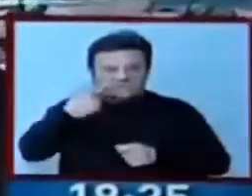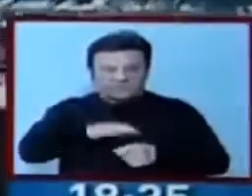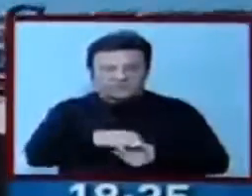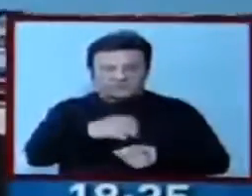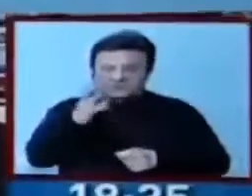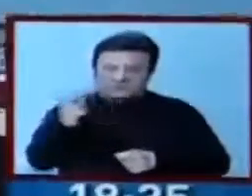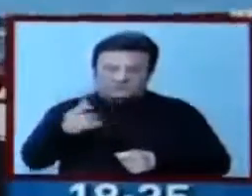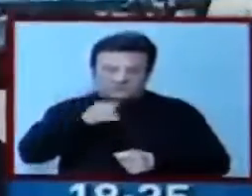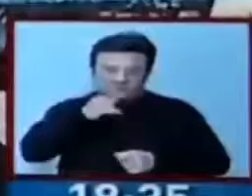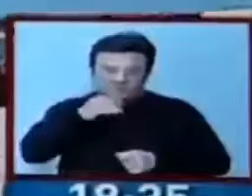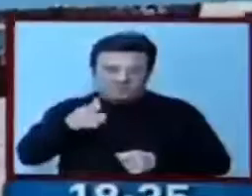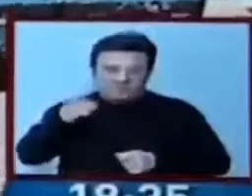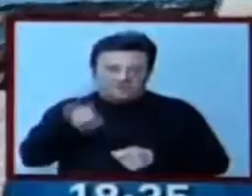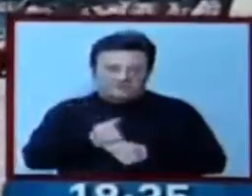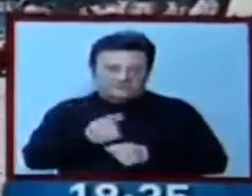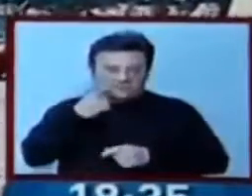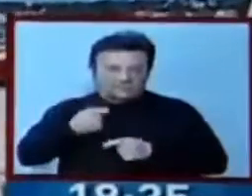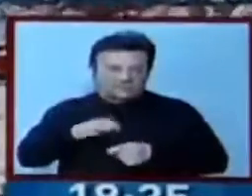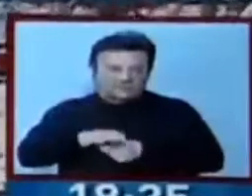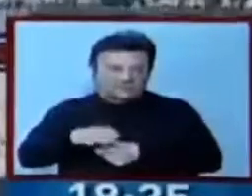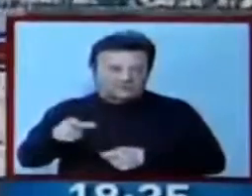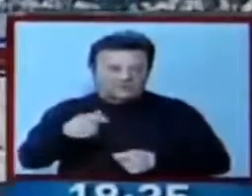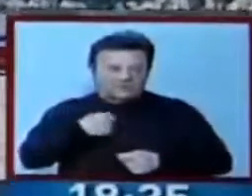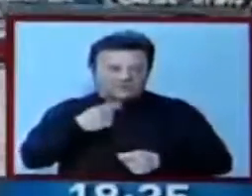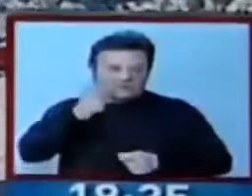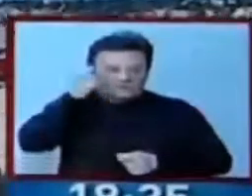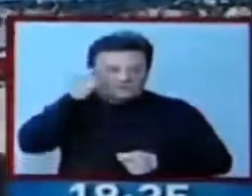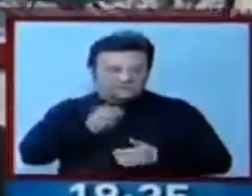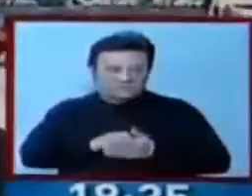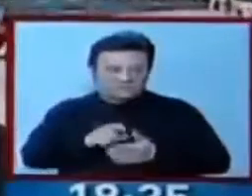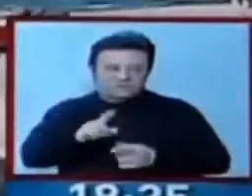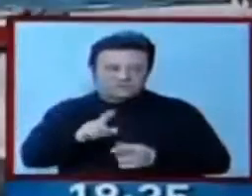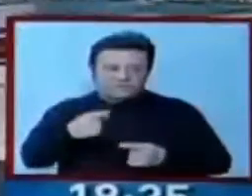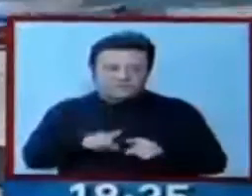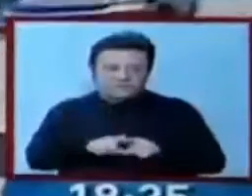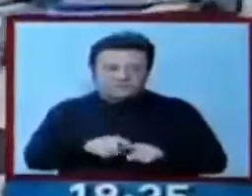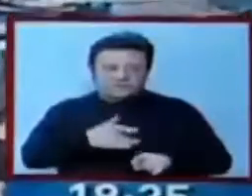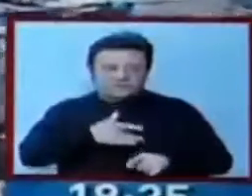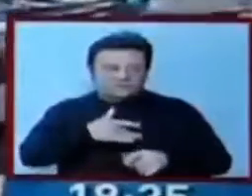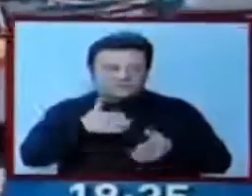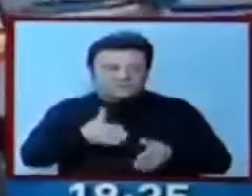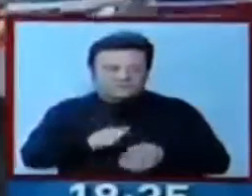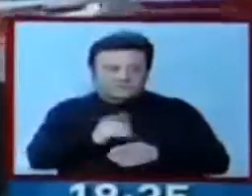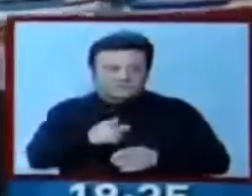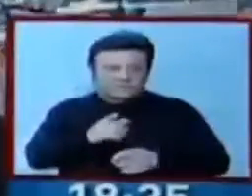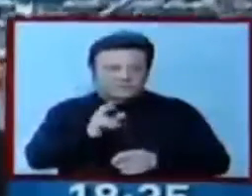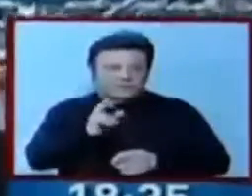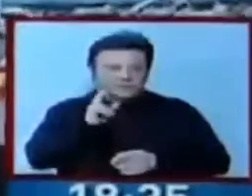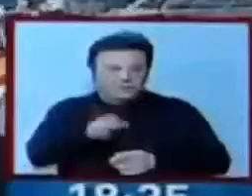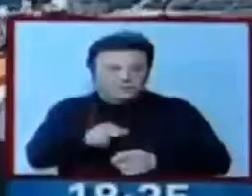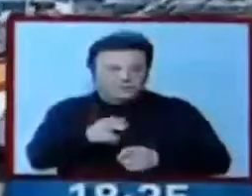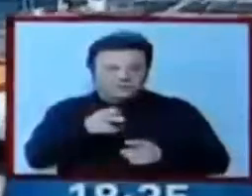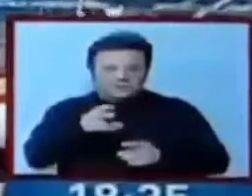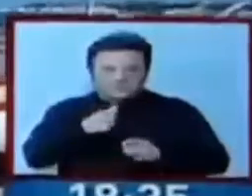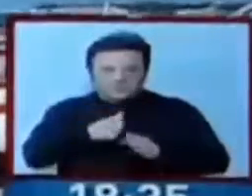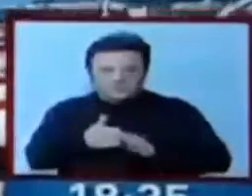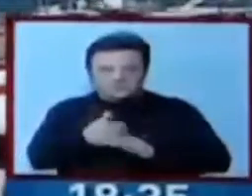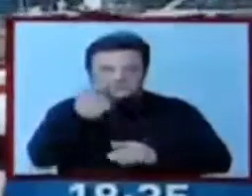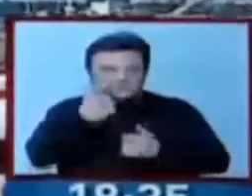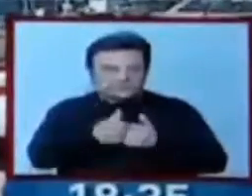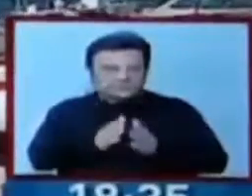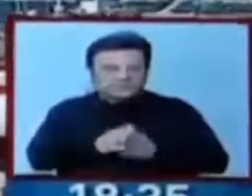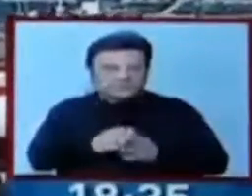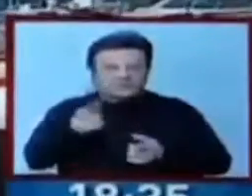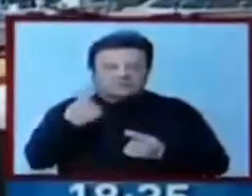people are, to do the normal travel guide, that I don't think they have the passion to want to go to the back streets and see everything. It's all